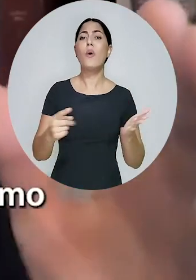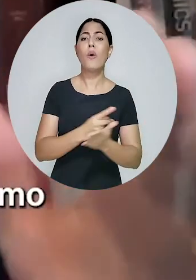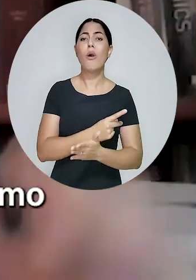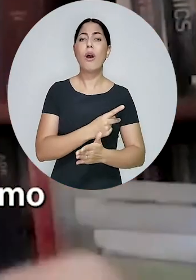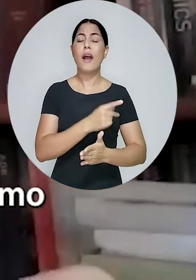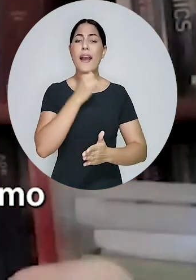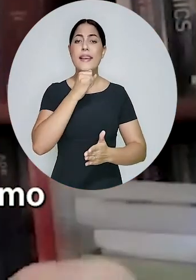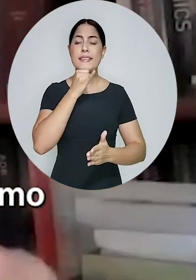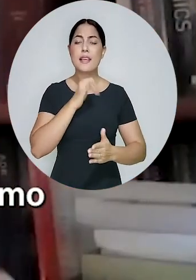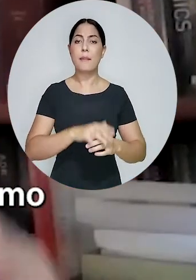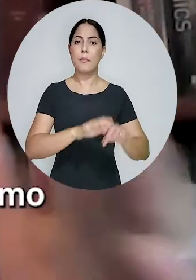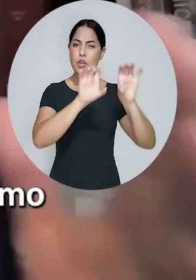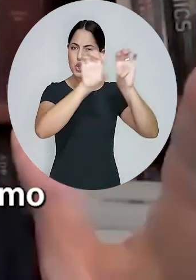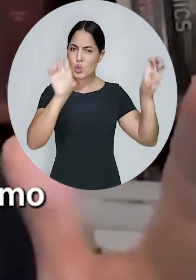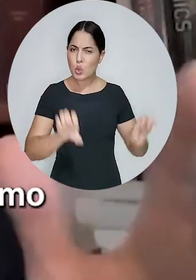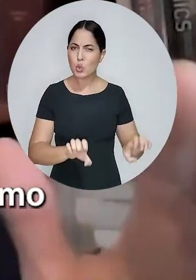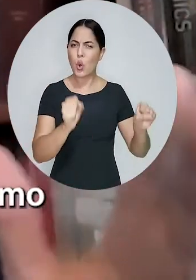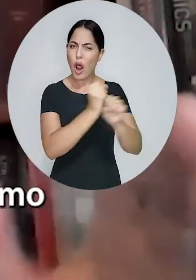rebuilt